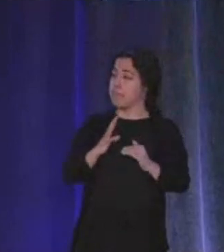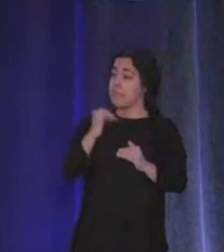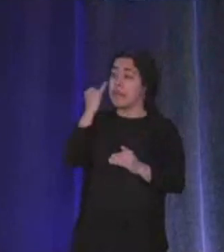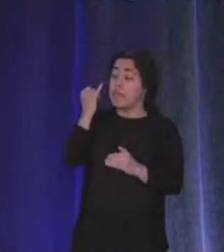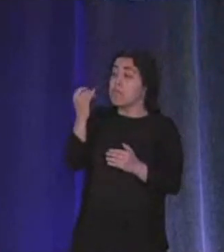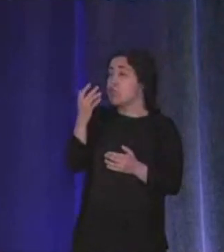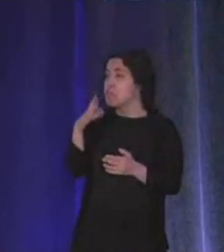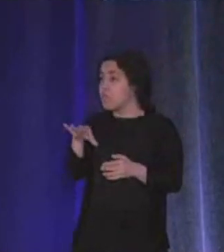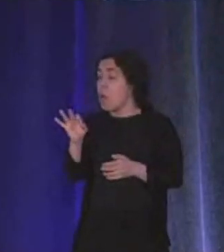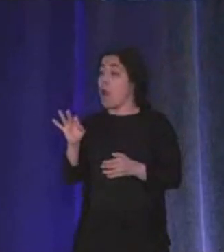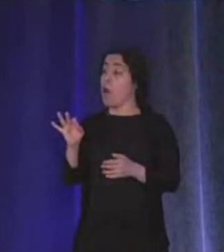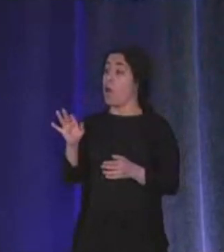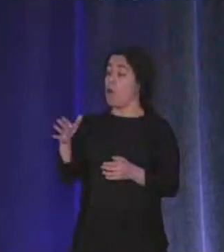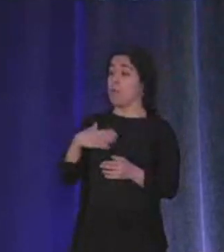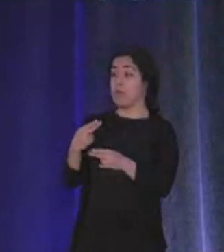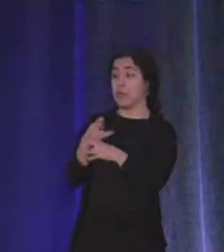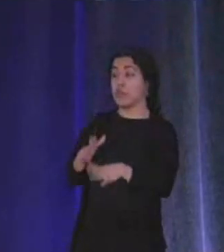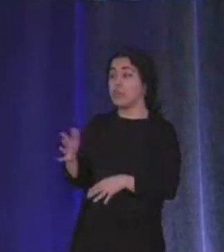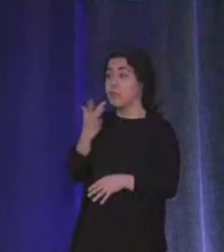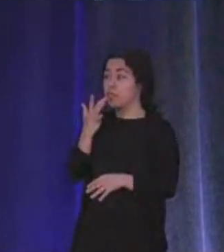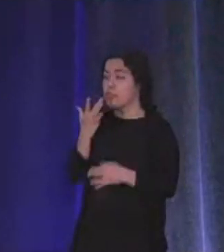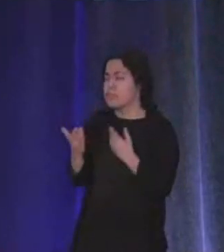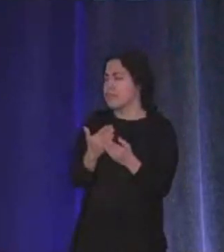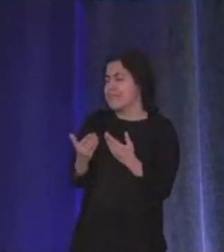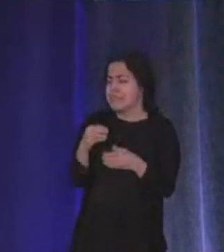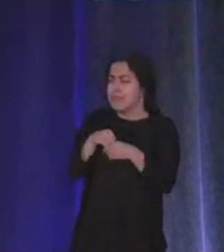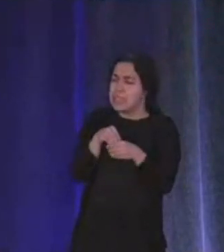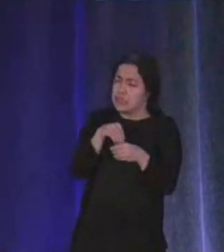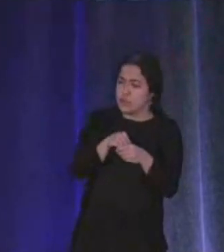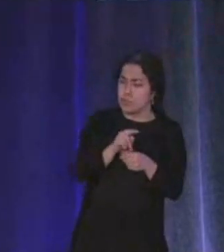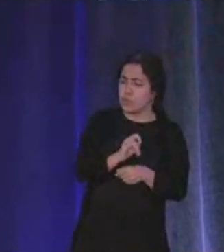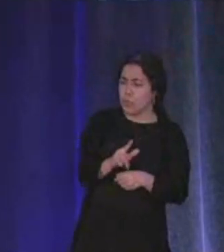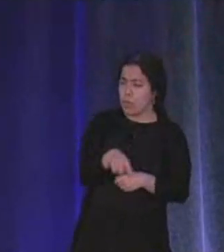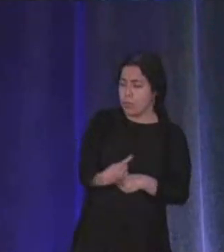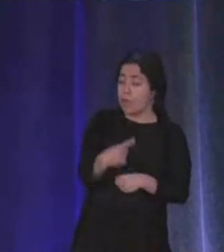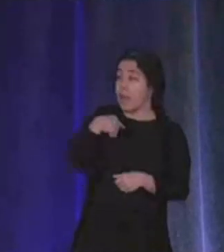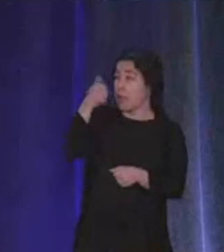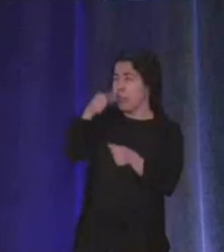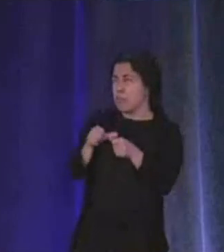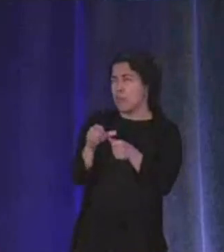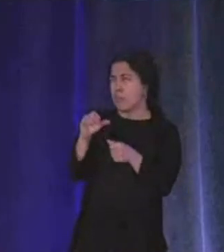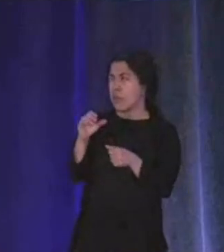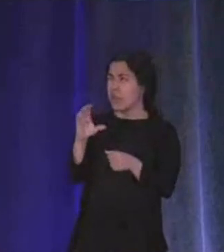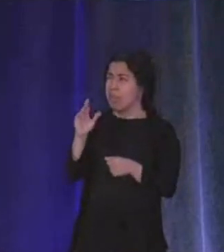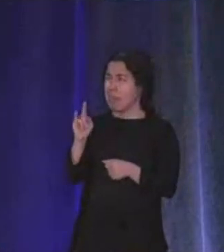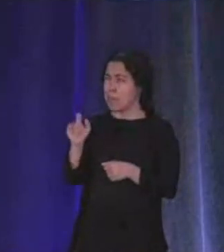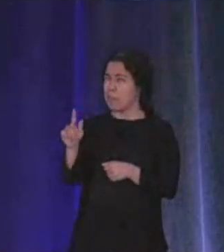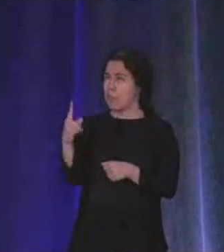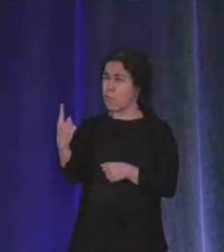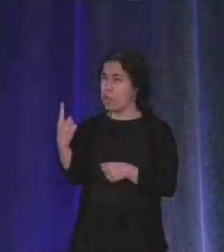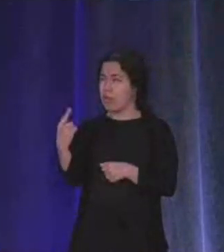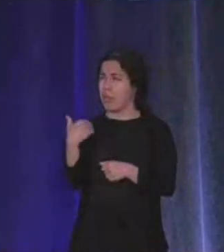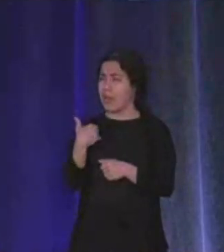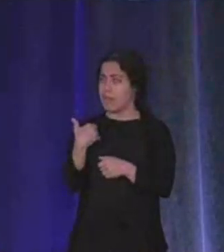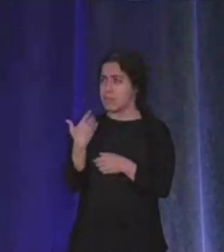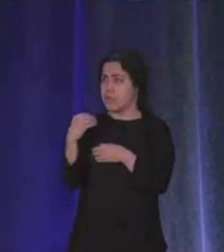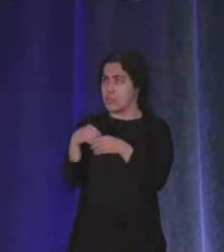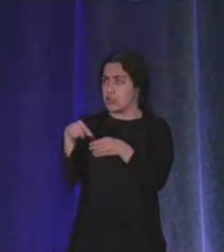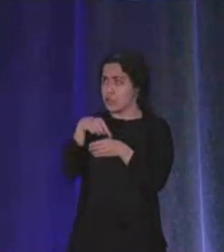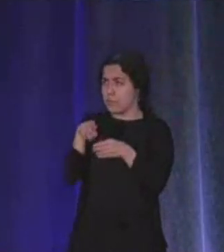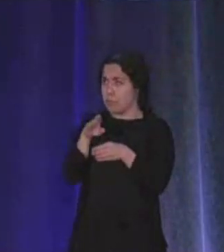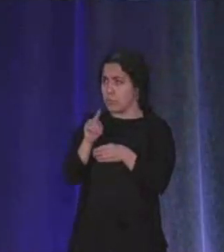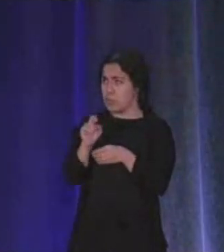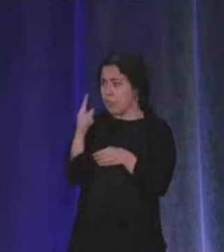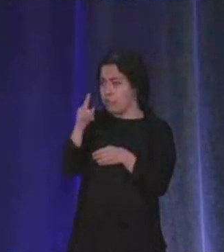prefer something more, even if it's an internal tool, because I remember that Capital One kind of has like a lot of internal tools for their